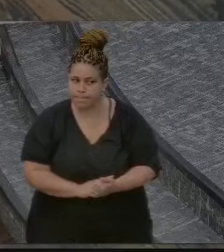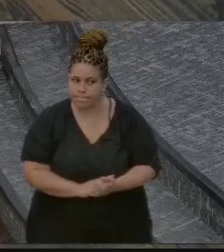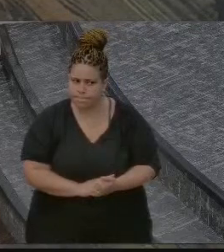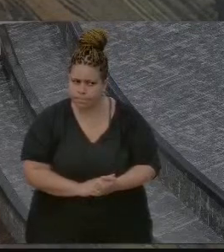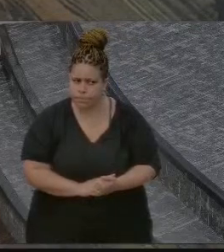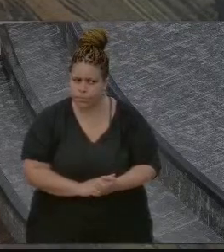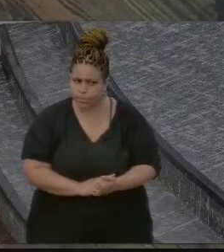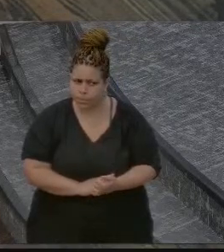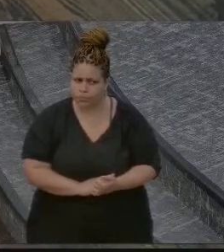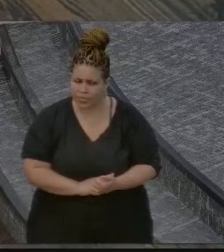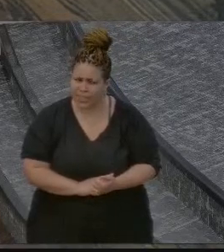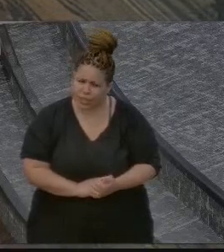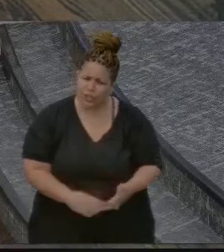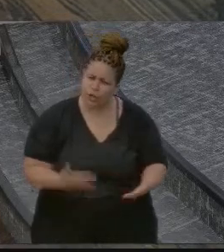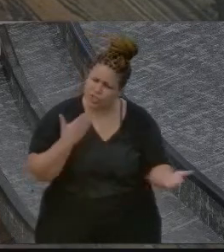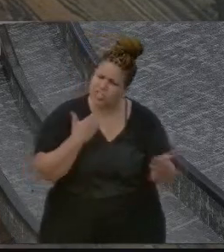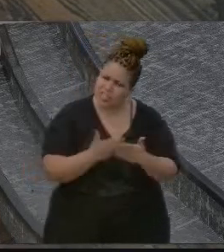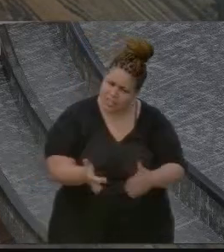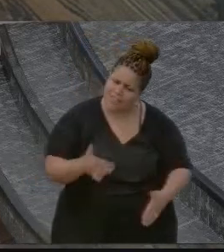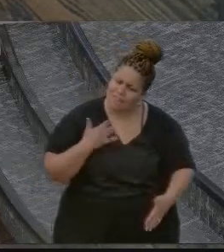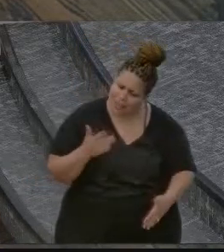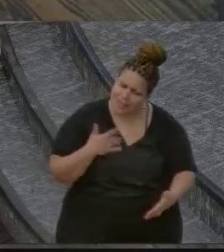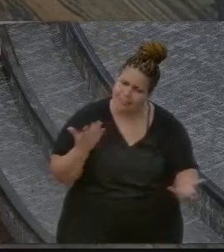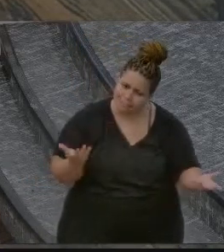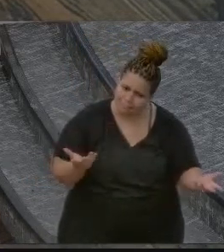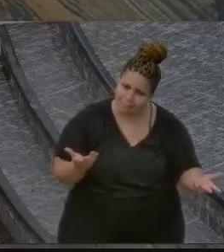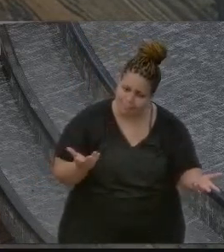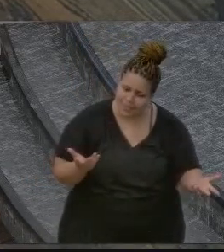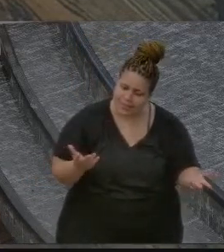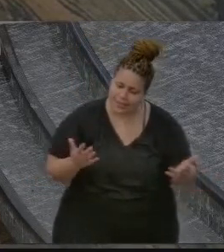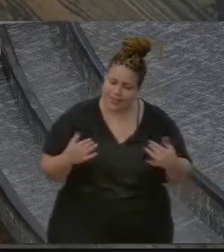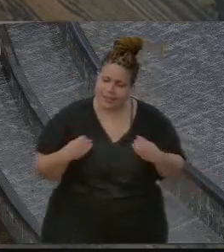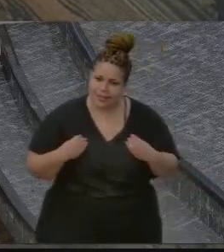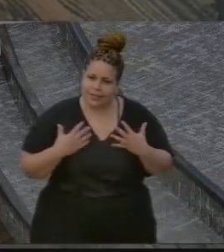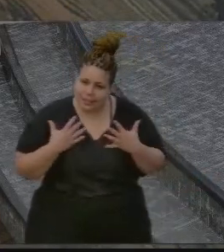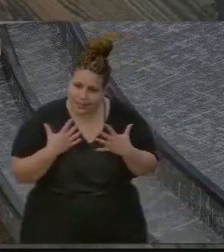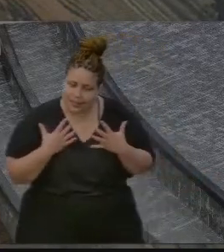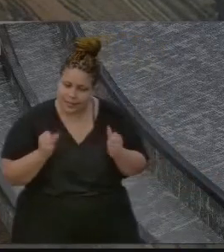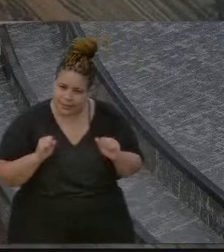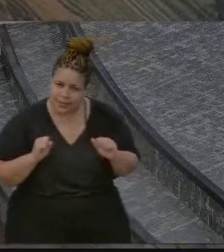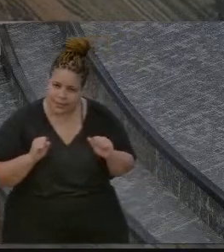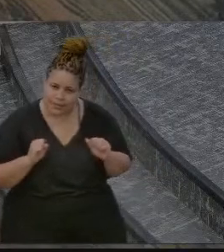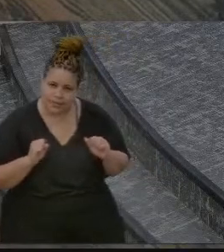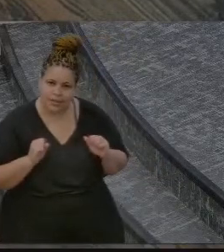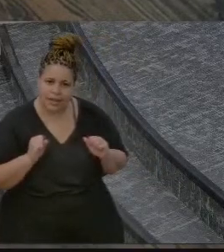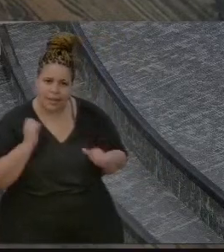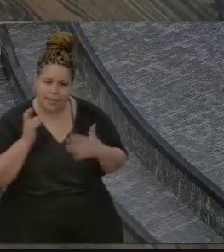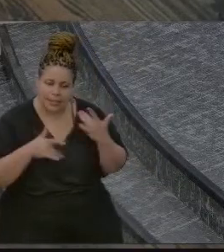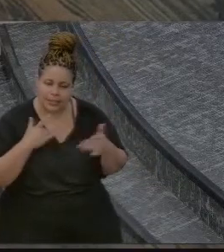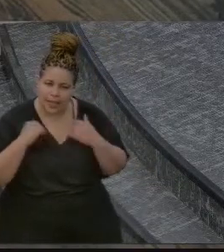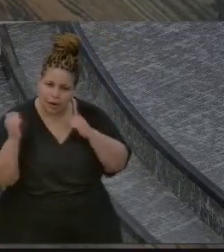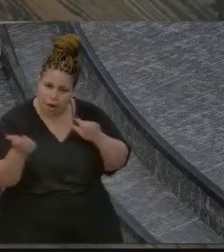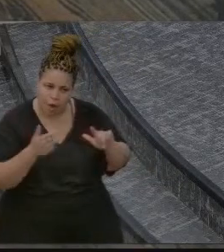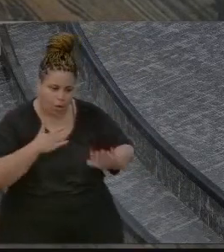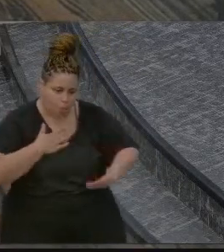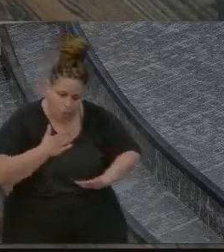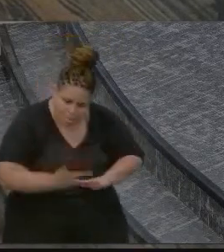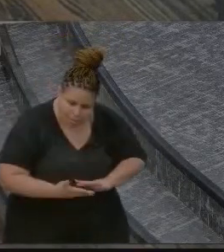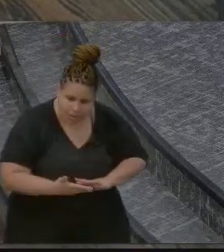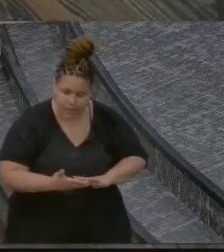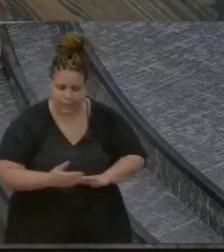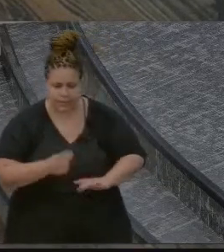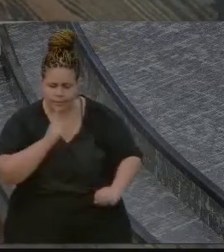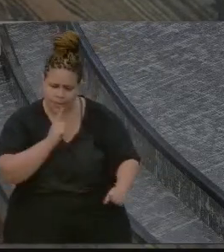it's just a good feeling. And I'm glad everybody's still willing and committed. And they love the job. They love